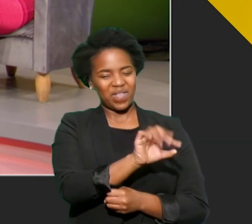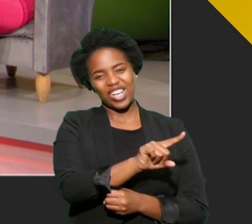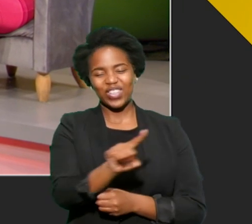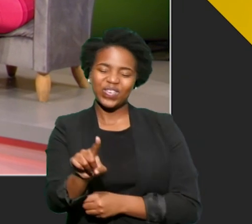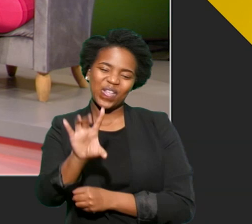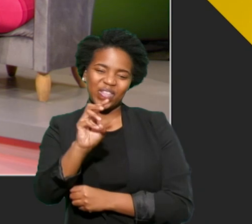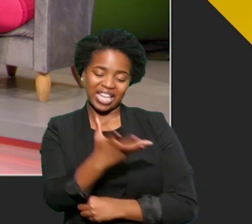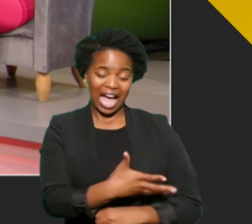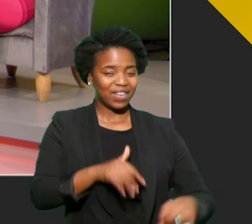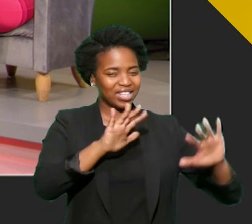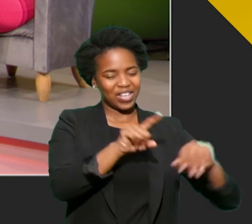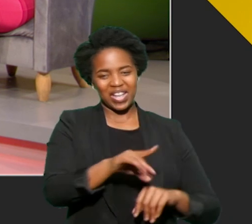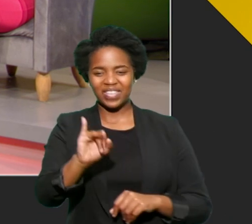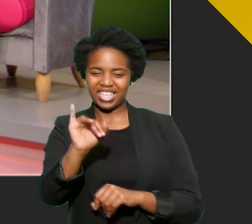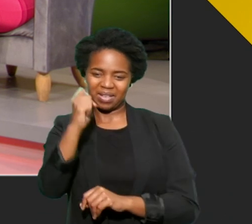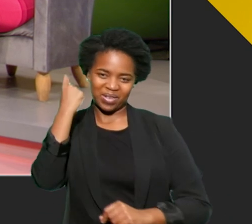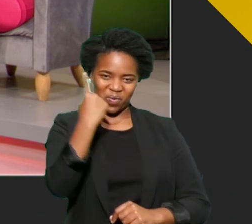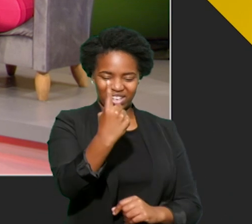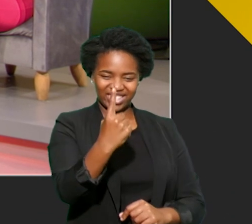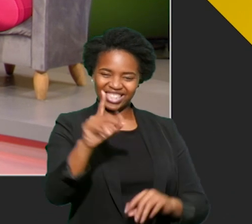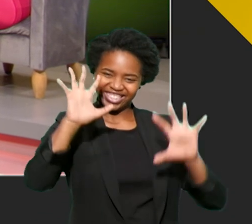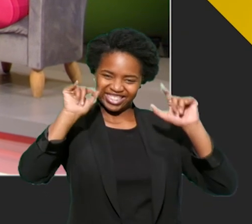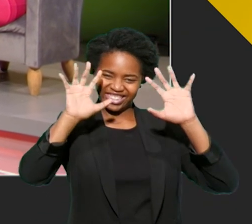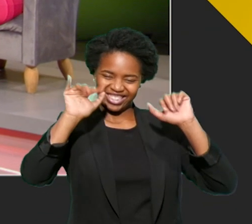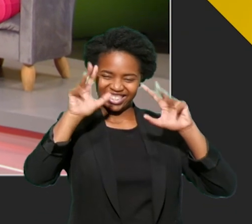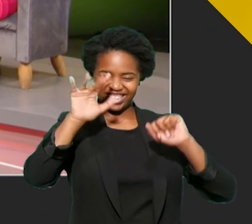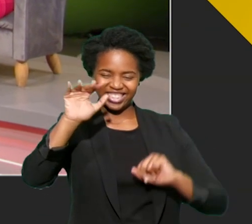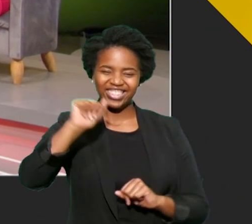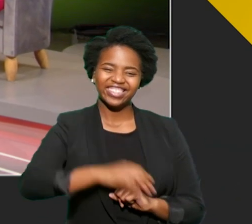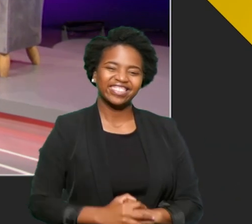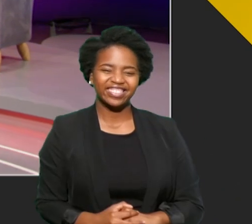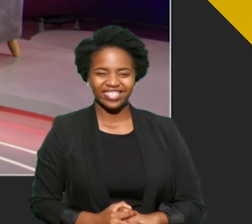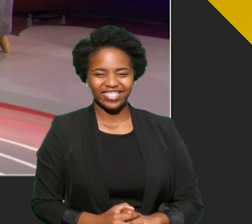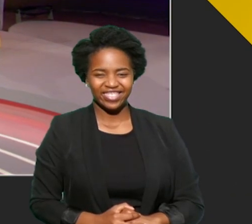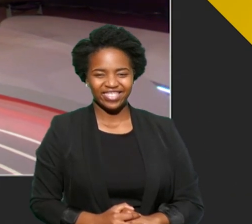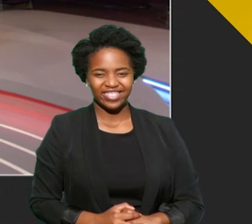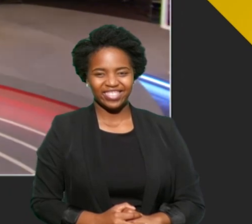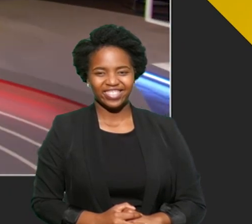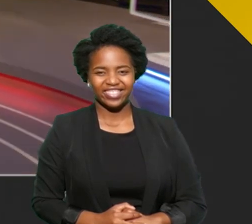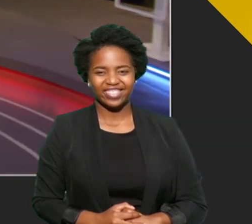at 10:30 to 11:30 only on SABC 1. We'll see you on the other side on social media.